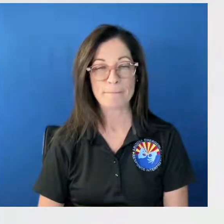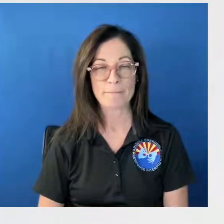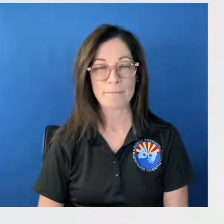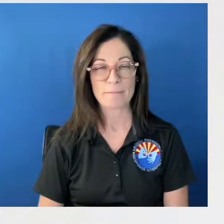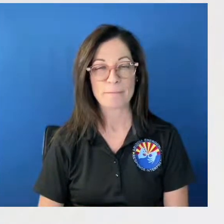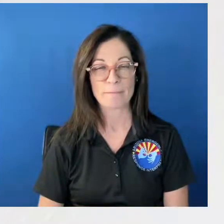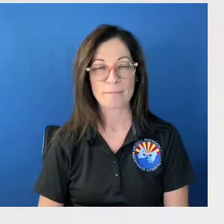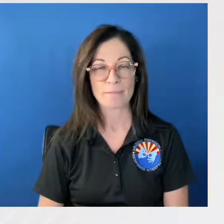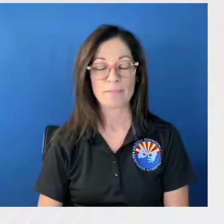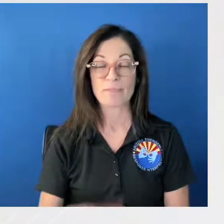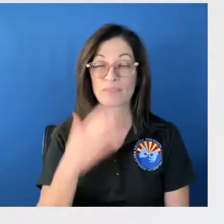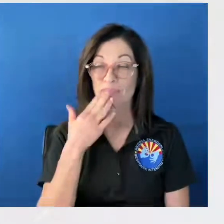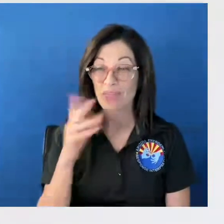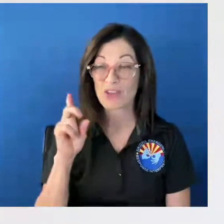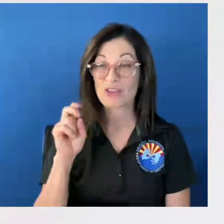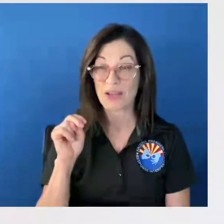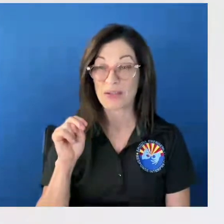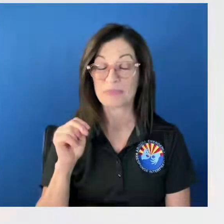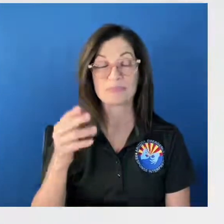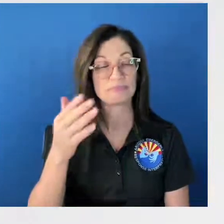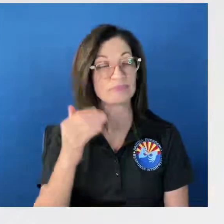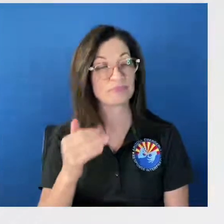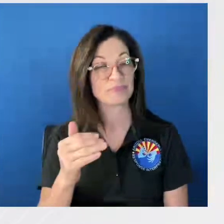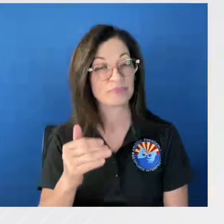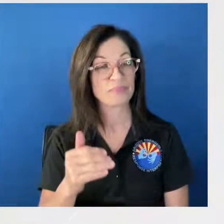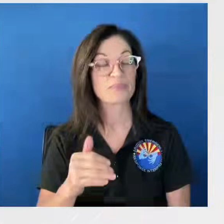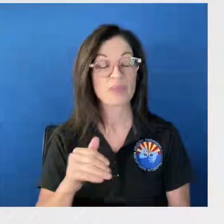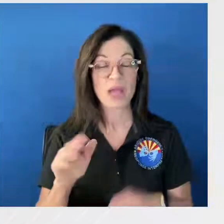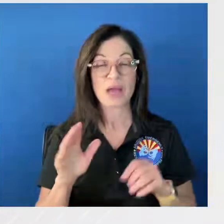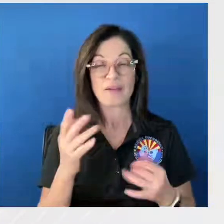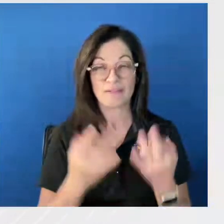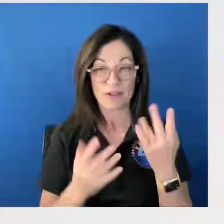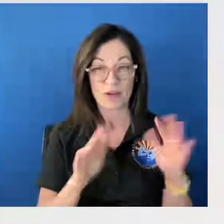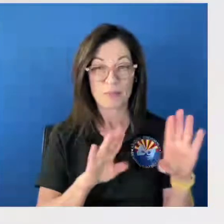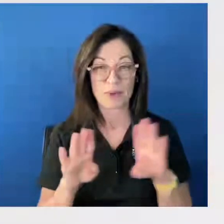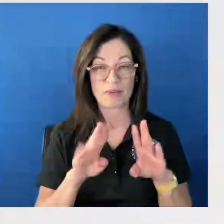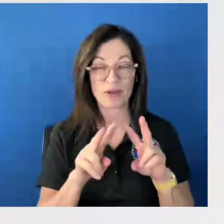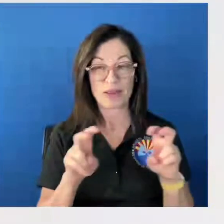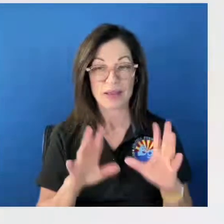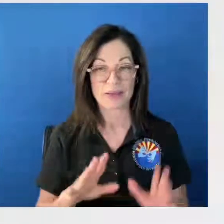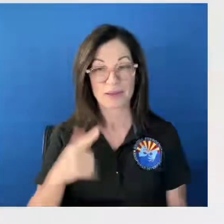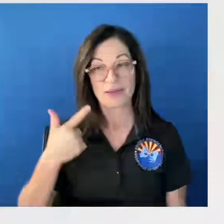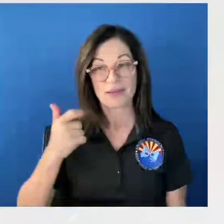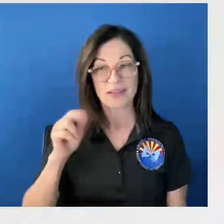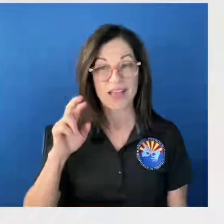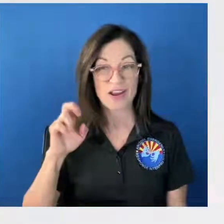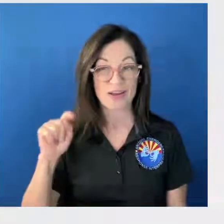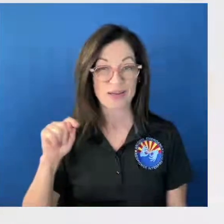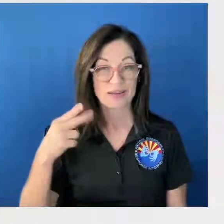Thank you, Don. Appreciate that. Next up, we're going to have our fire behavior analyst, Garrett Hazelton.